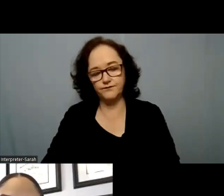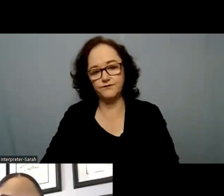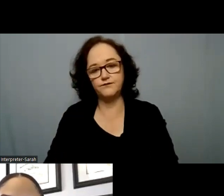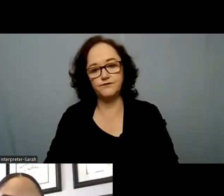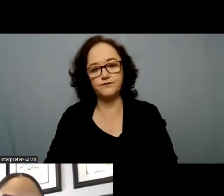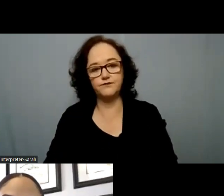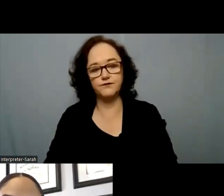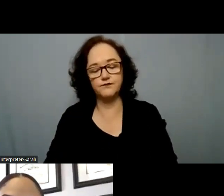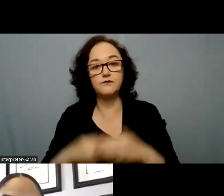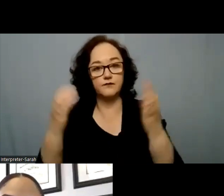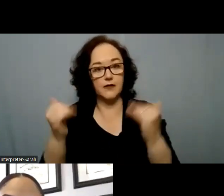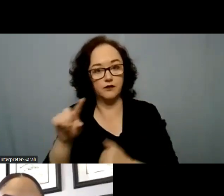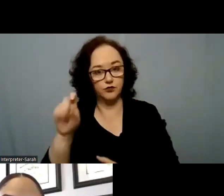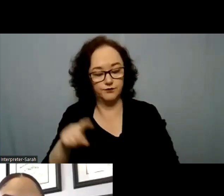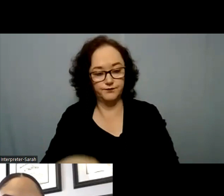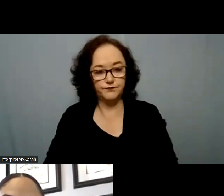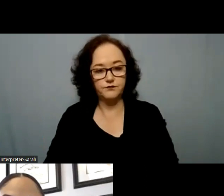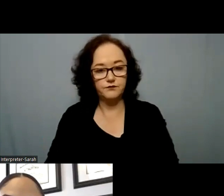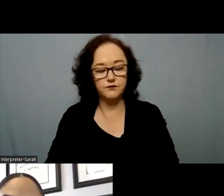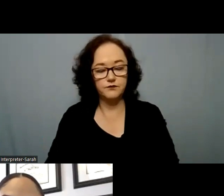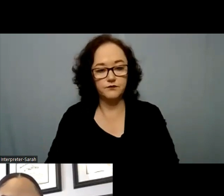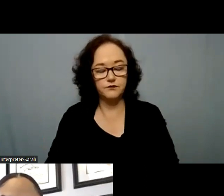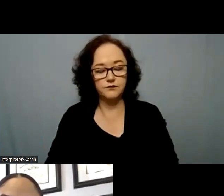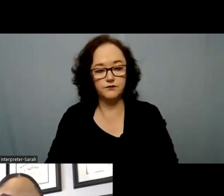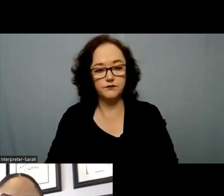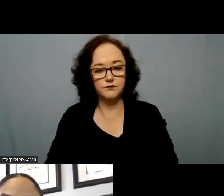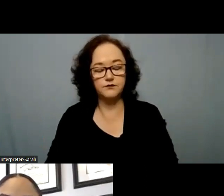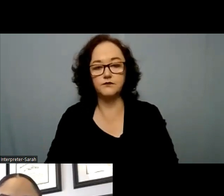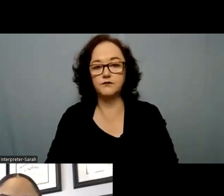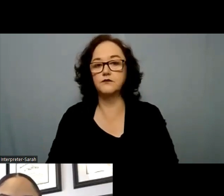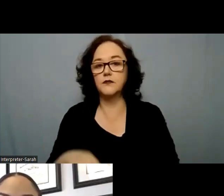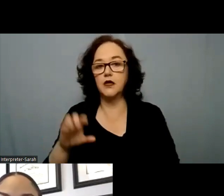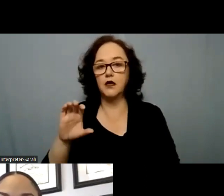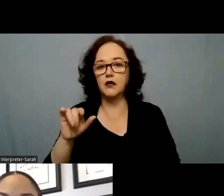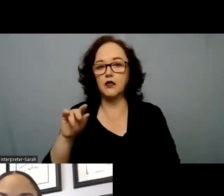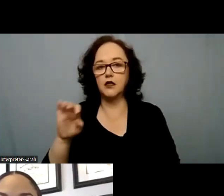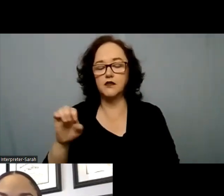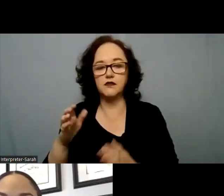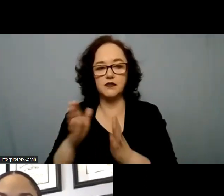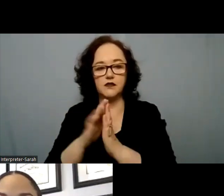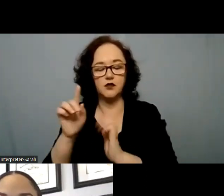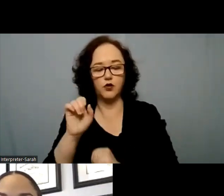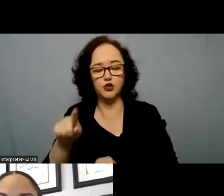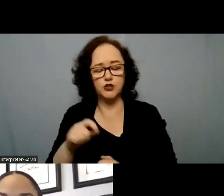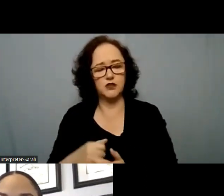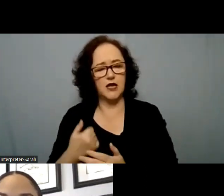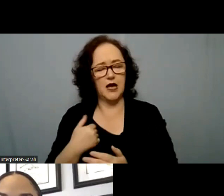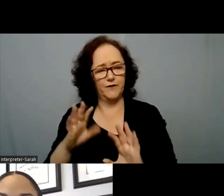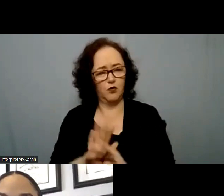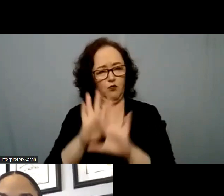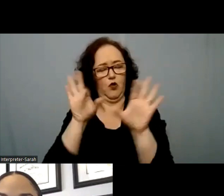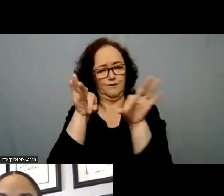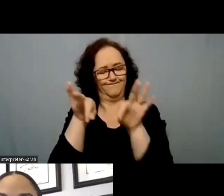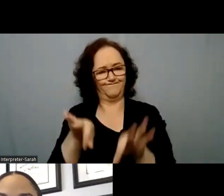Next question. Clarence asked, is there a well-defined role for peer support services?